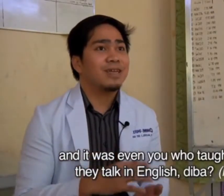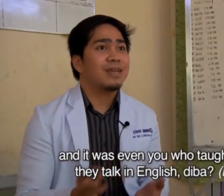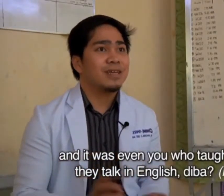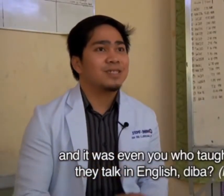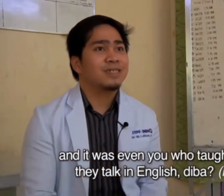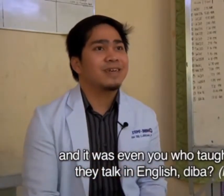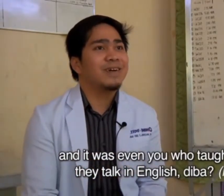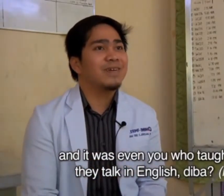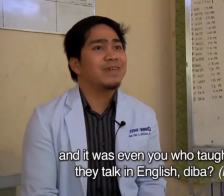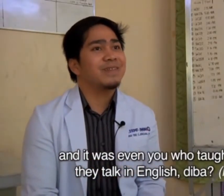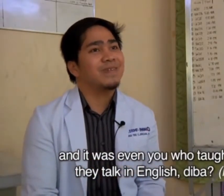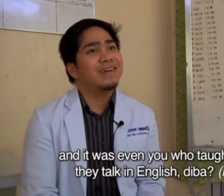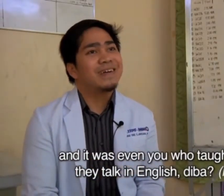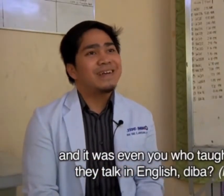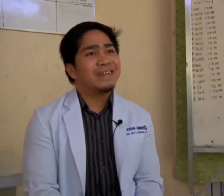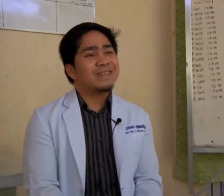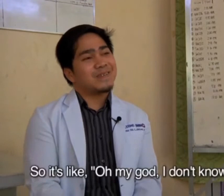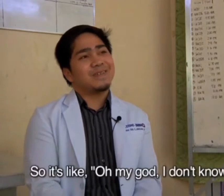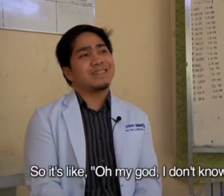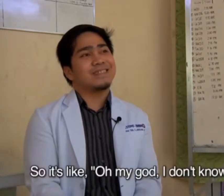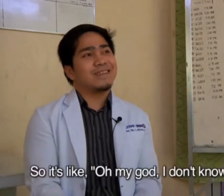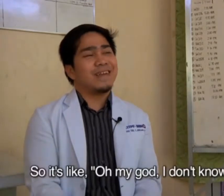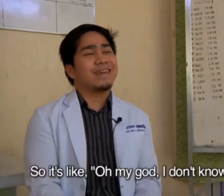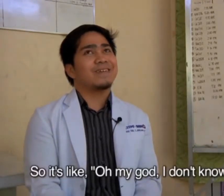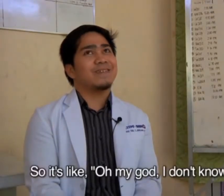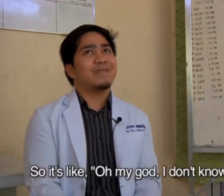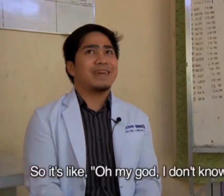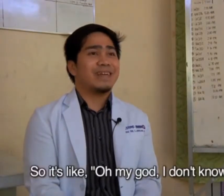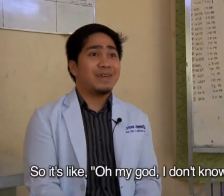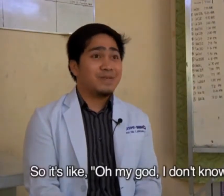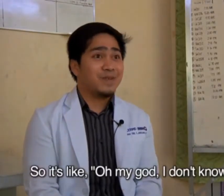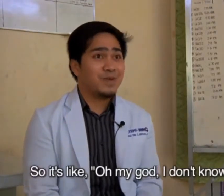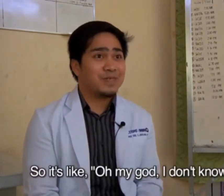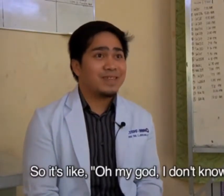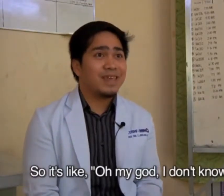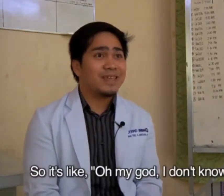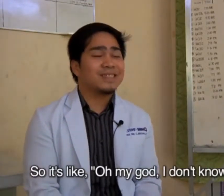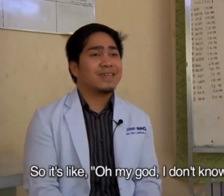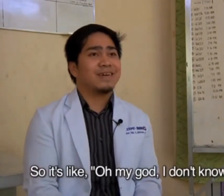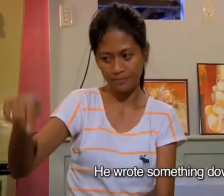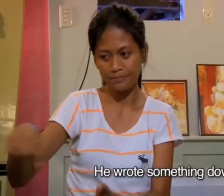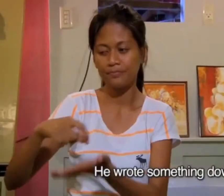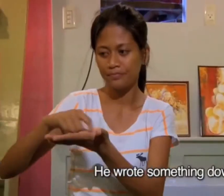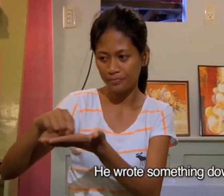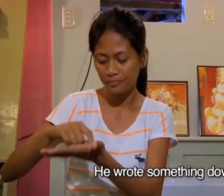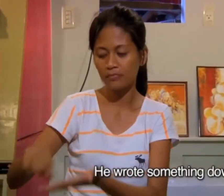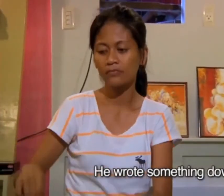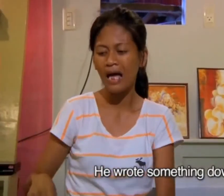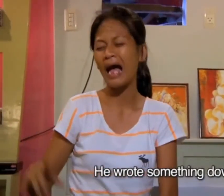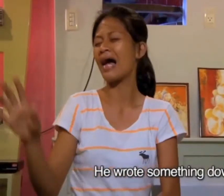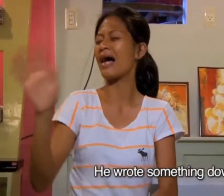talk in English. So it's like, oh my God, I don't know those things.